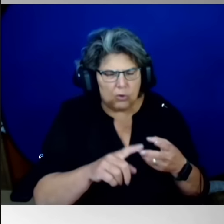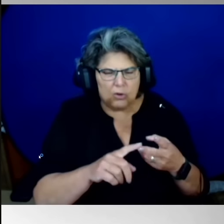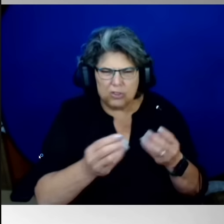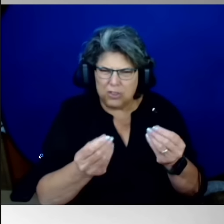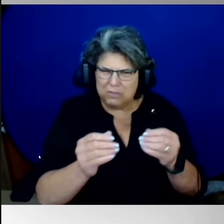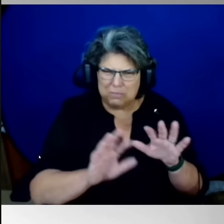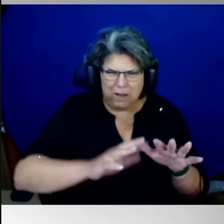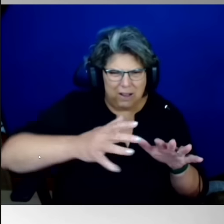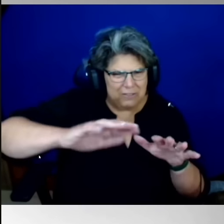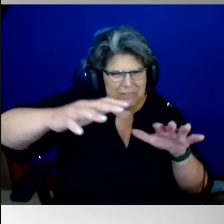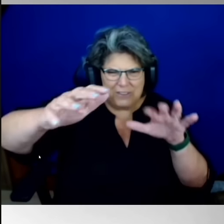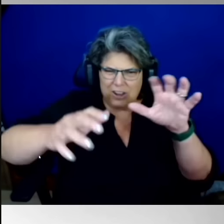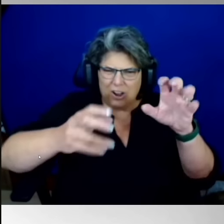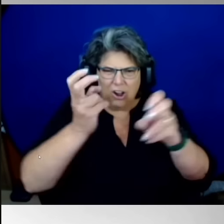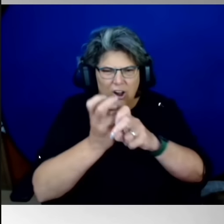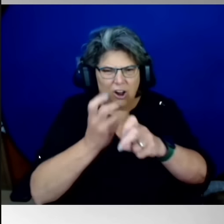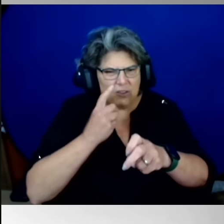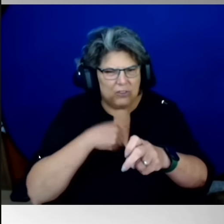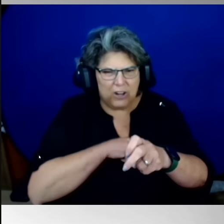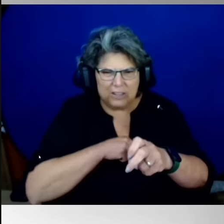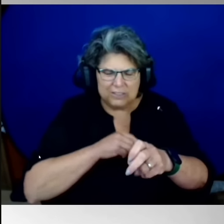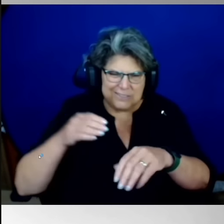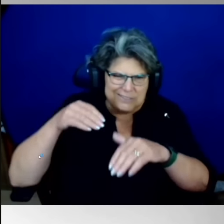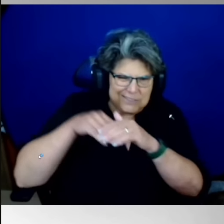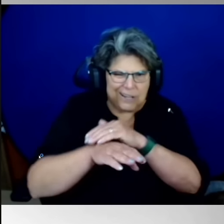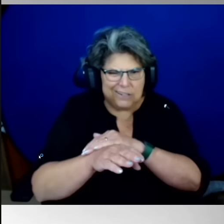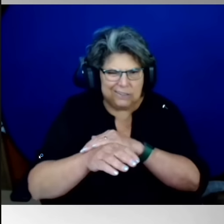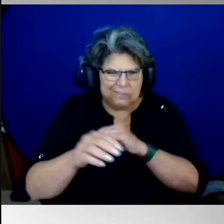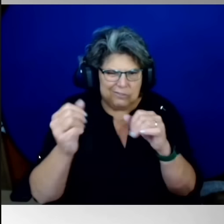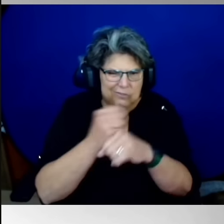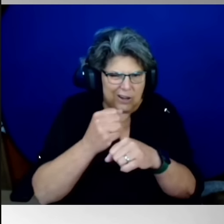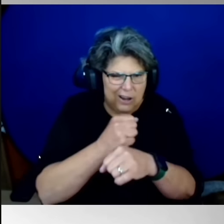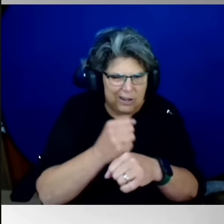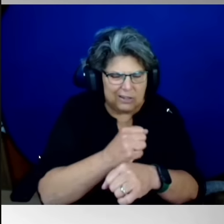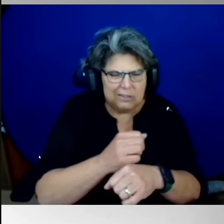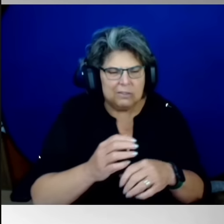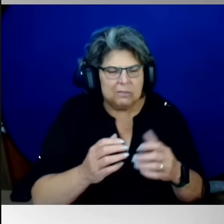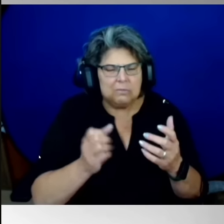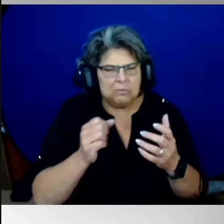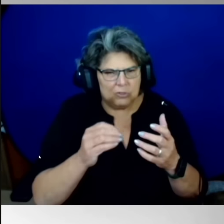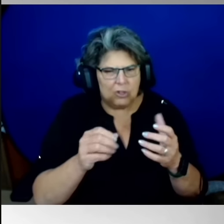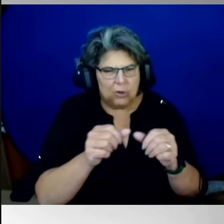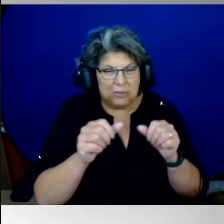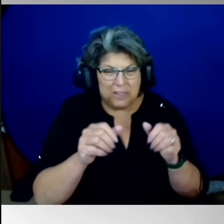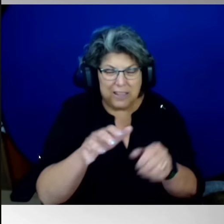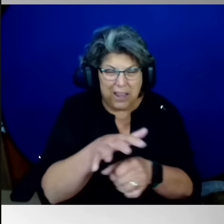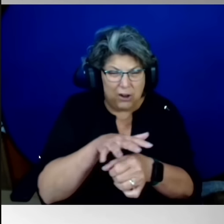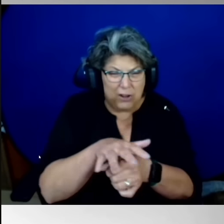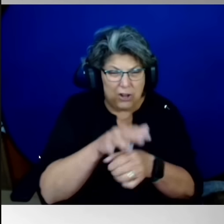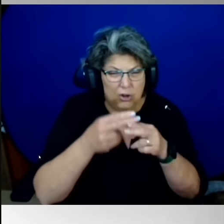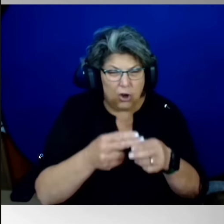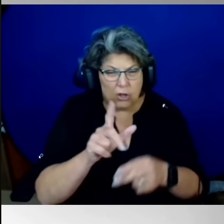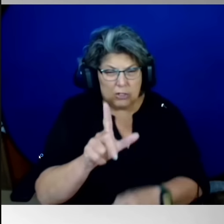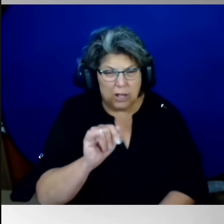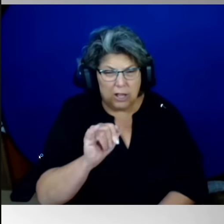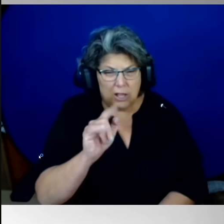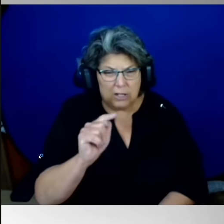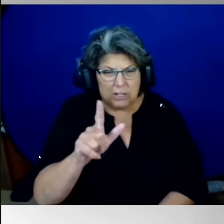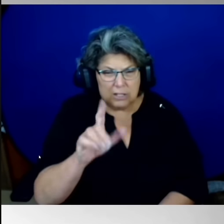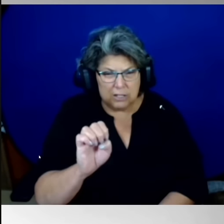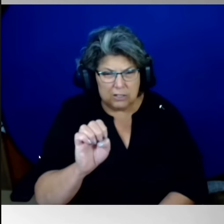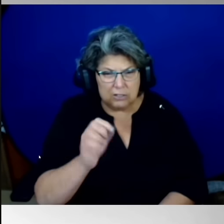direct line as we can be putting in, we're putting in right now. And so in the area of Little Giant, a lot of direct line going in there, still a